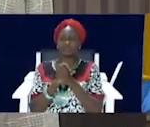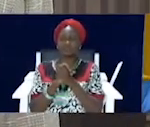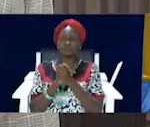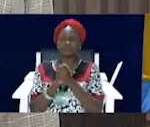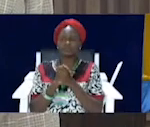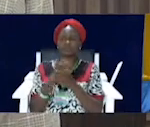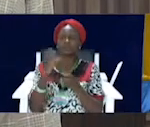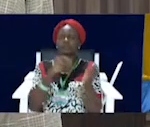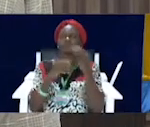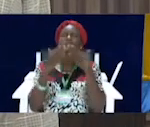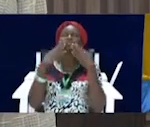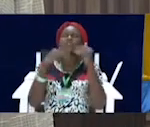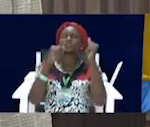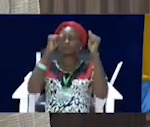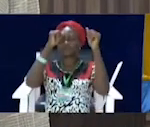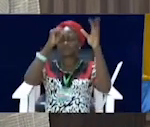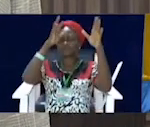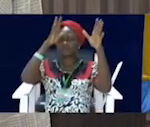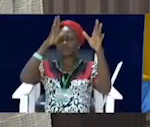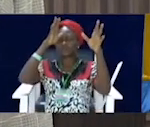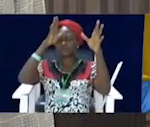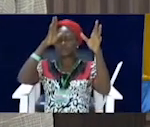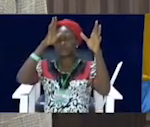Oh, thank you, my Lord.